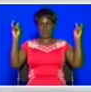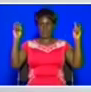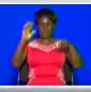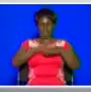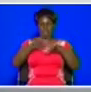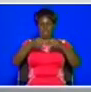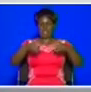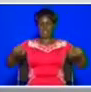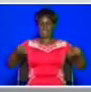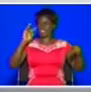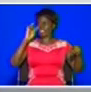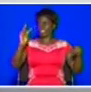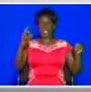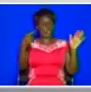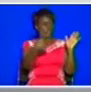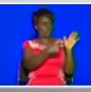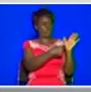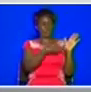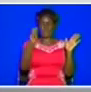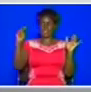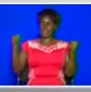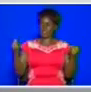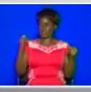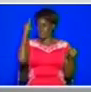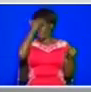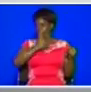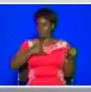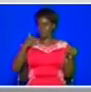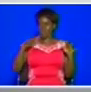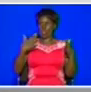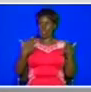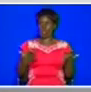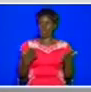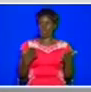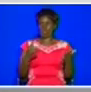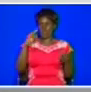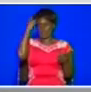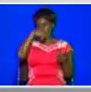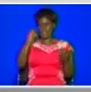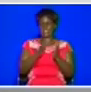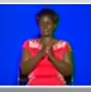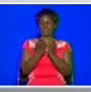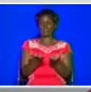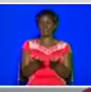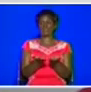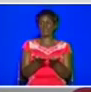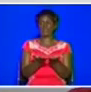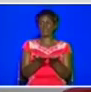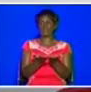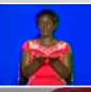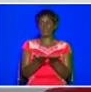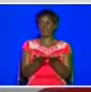Line is Checkpoint at KTN News at Yvonne Okwara. You can also get in touch with us on Facebook as well. The hashtag remains the